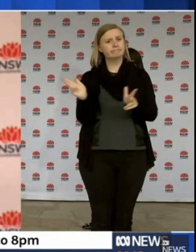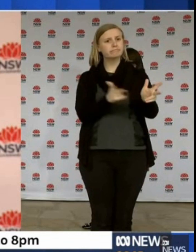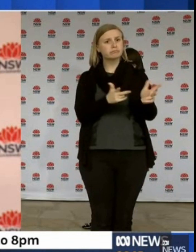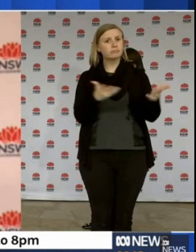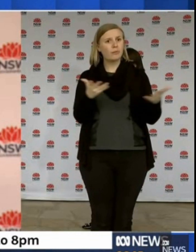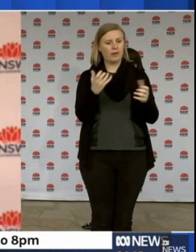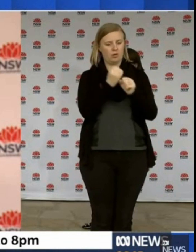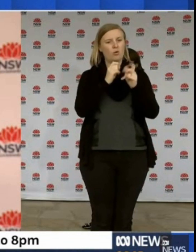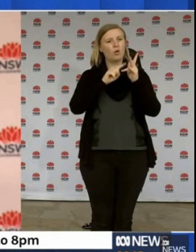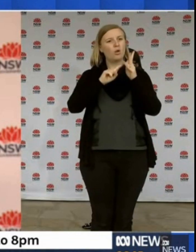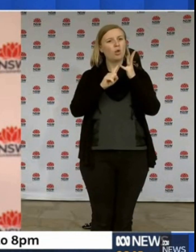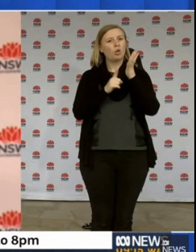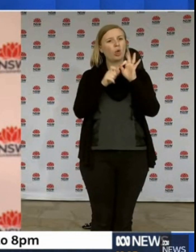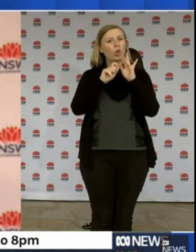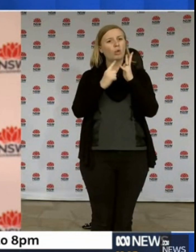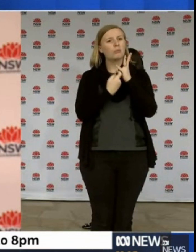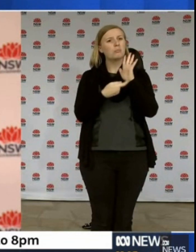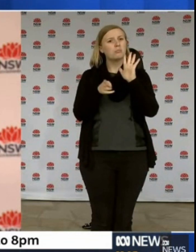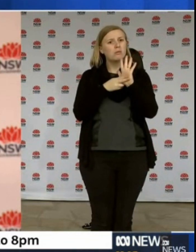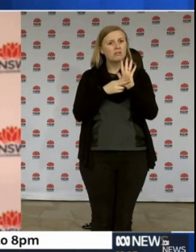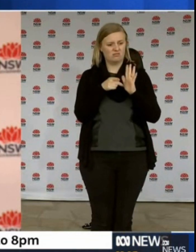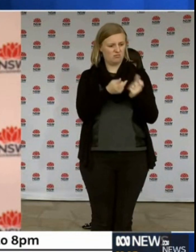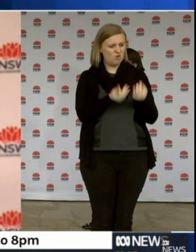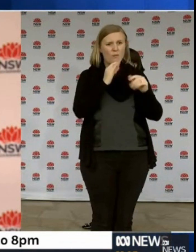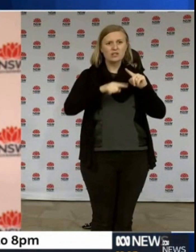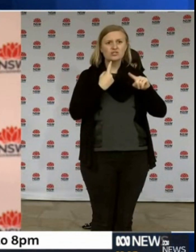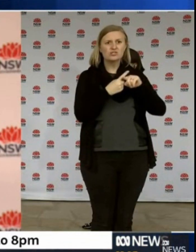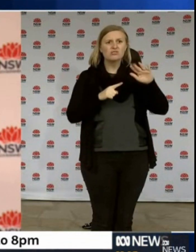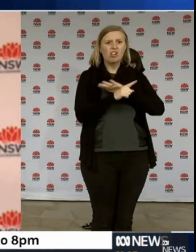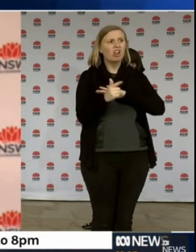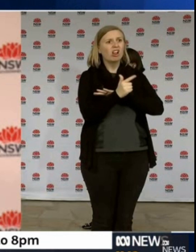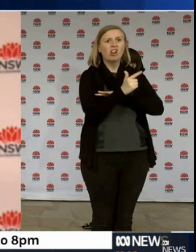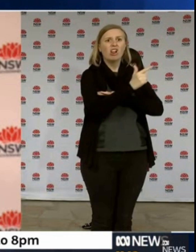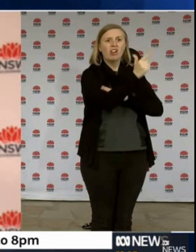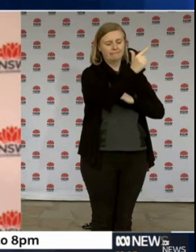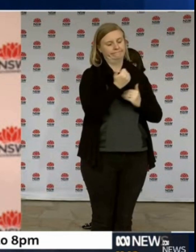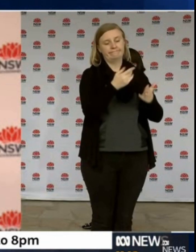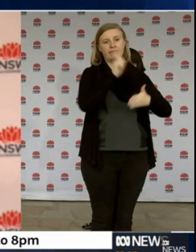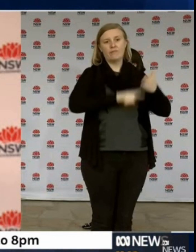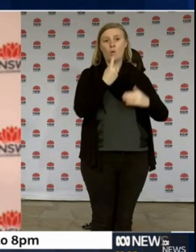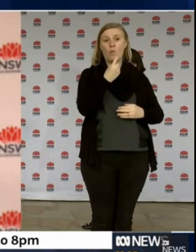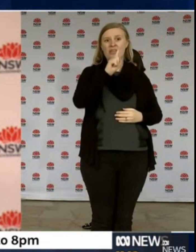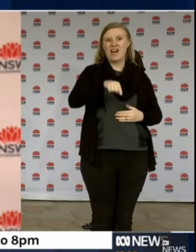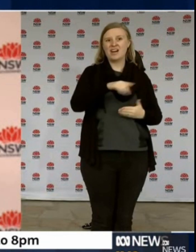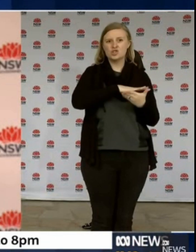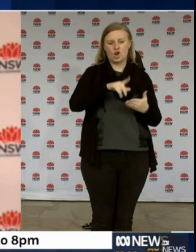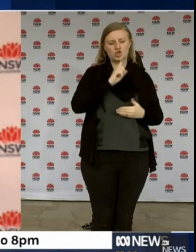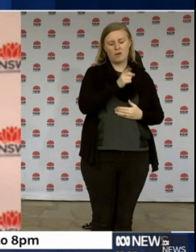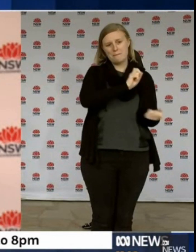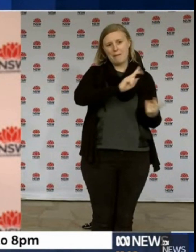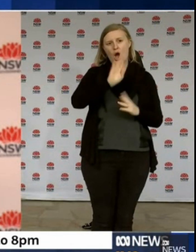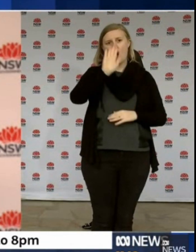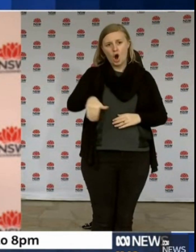without reasonable excuse, was issued a $1,000 fine and returned home. Unbelievably, we saw